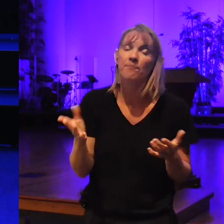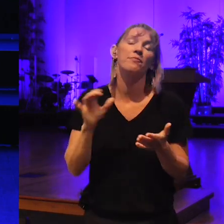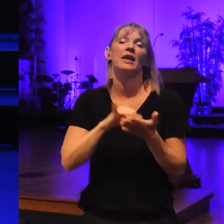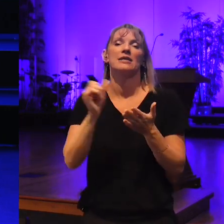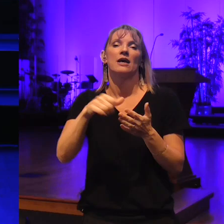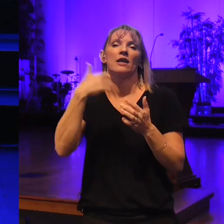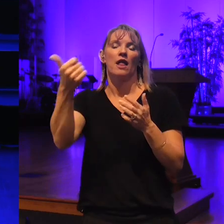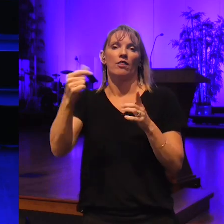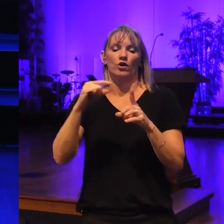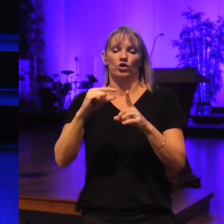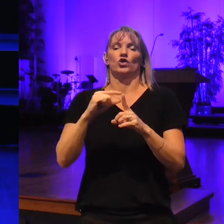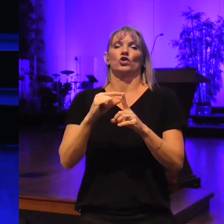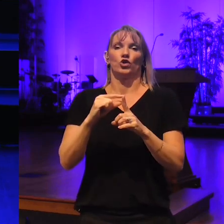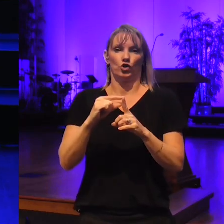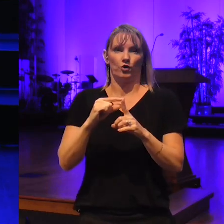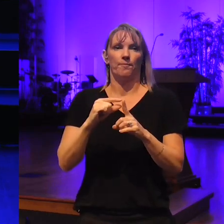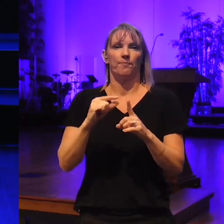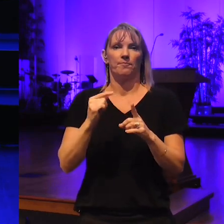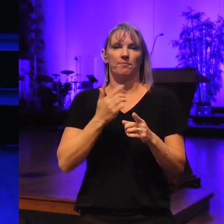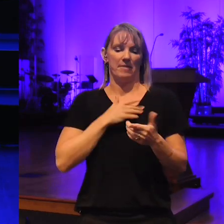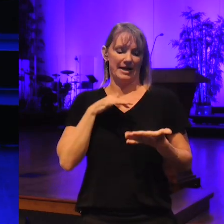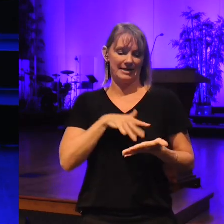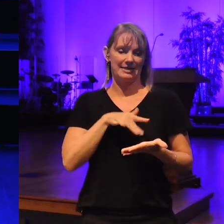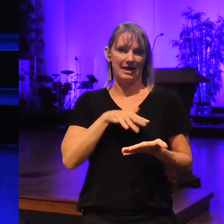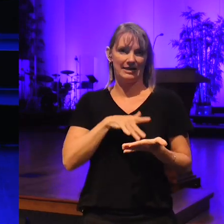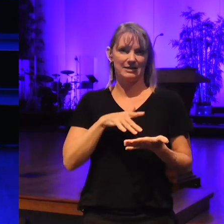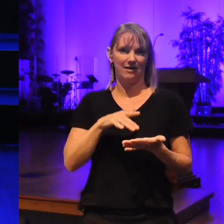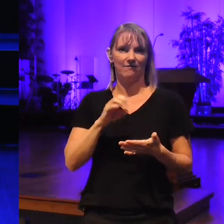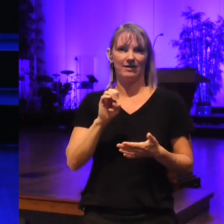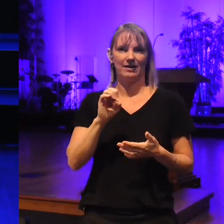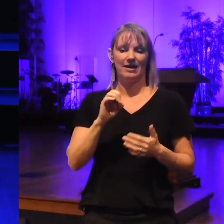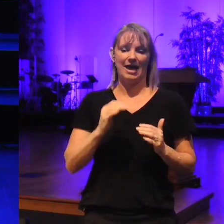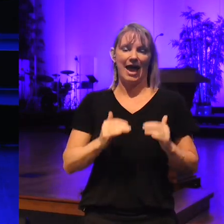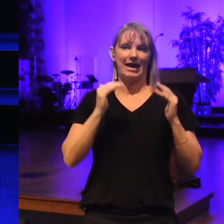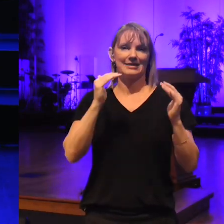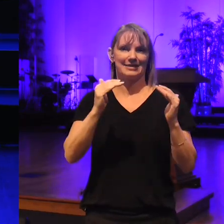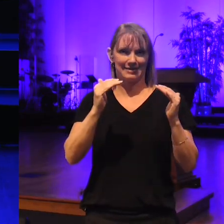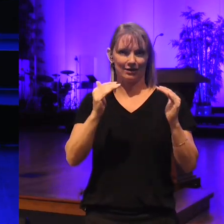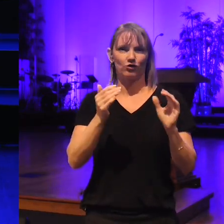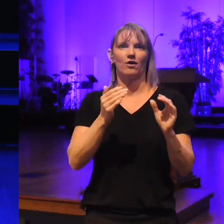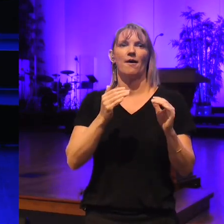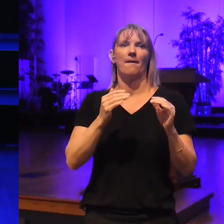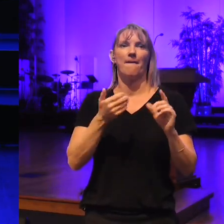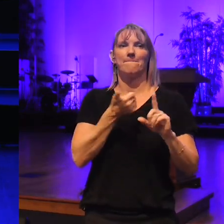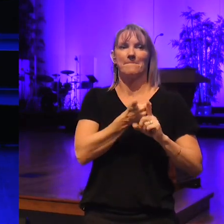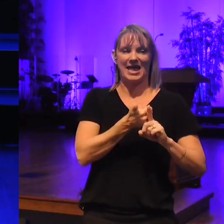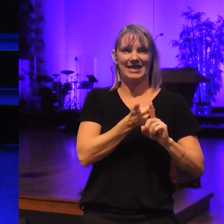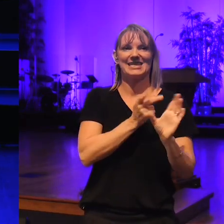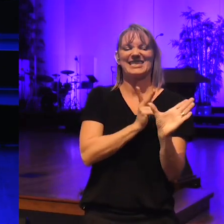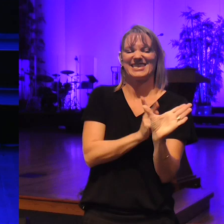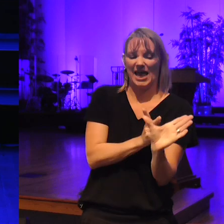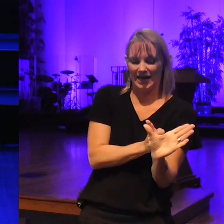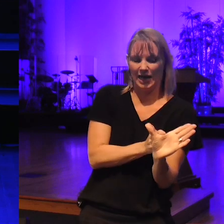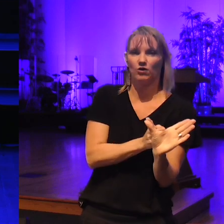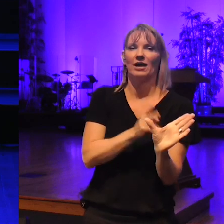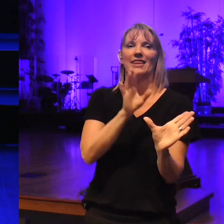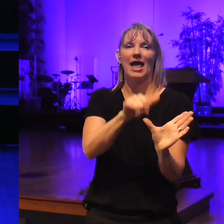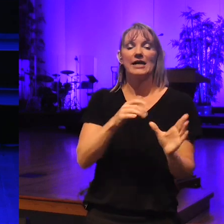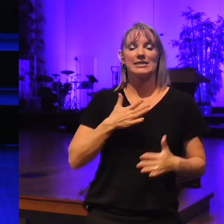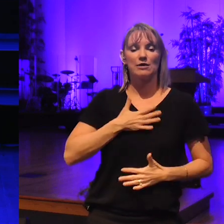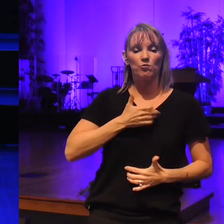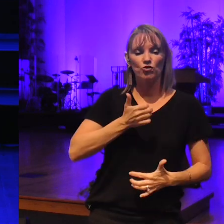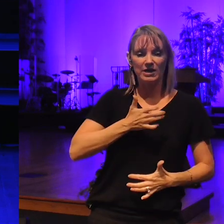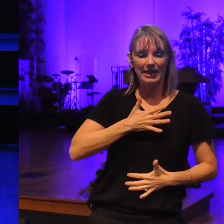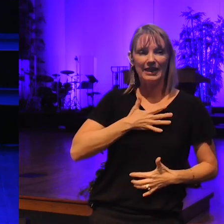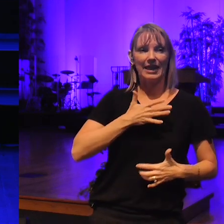another term in my studies of existential metapsychiatry, which when I say psychiatry, it's breathing the